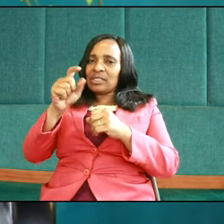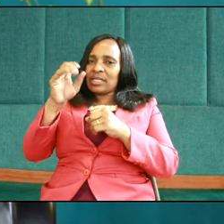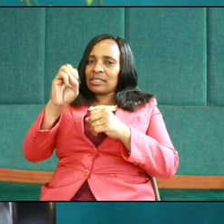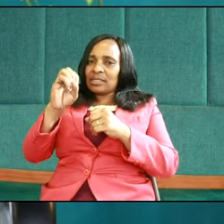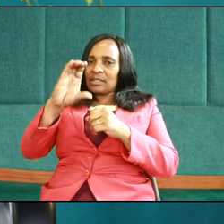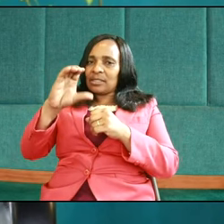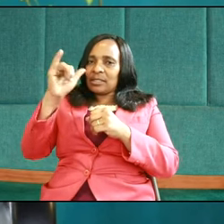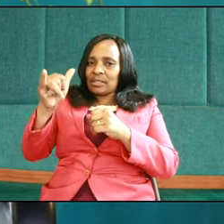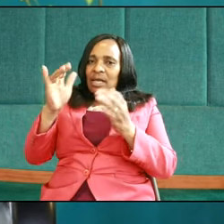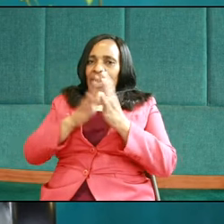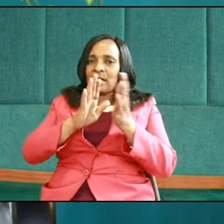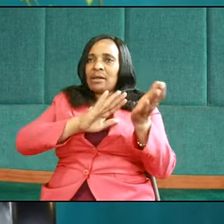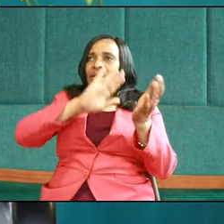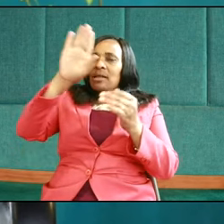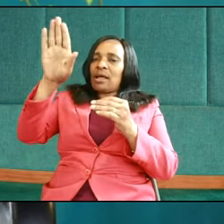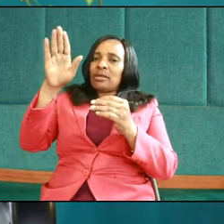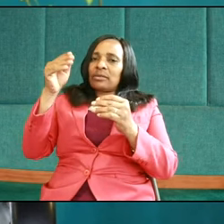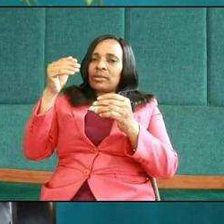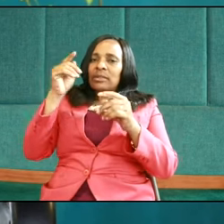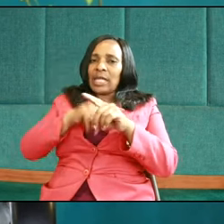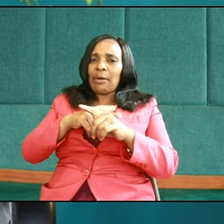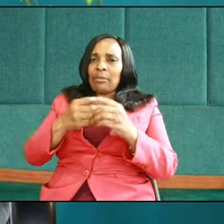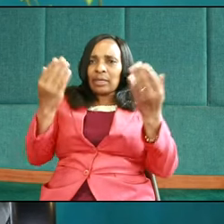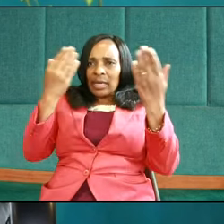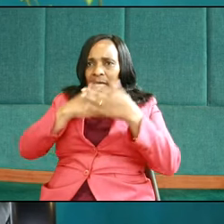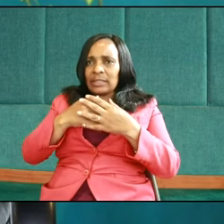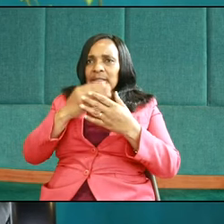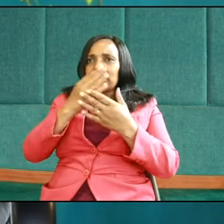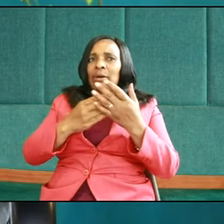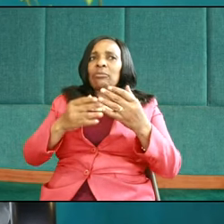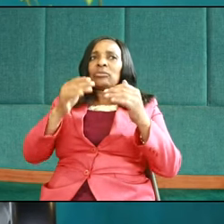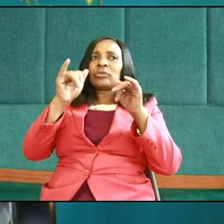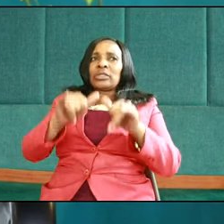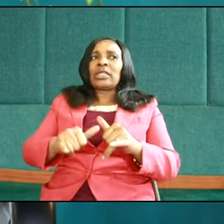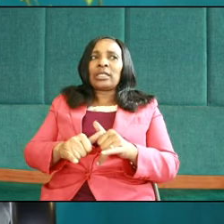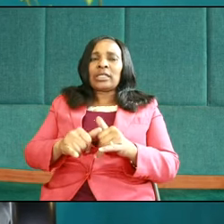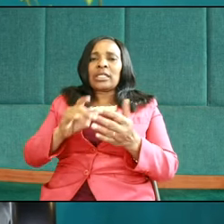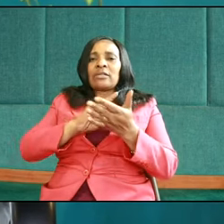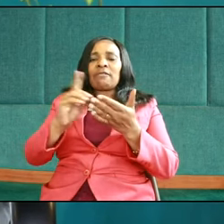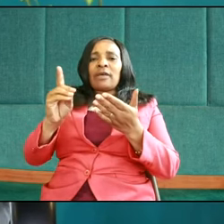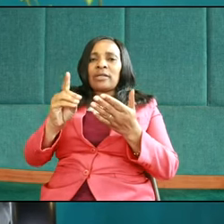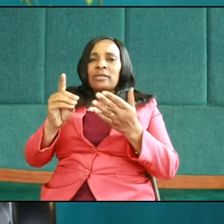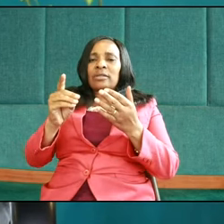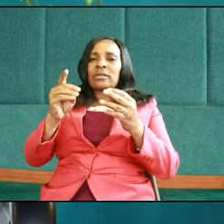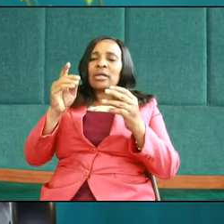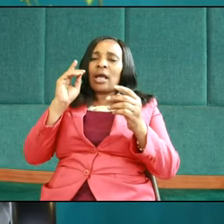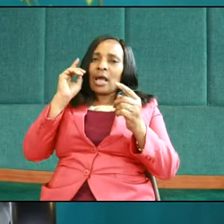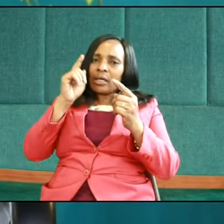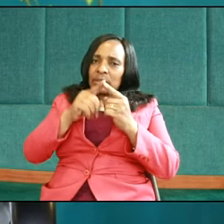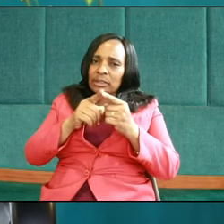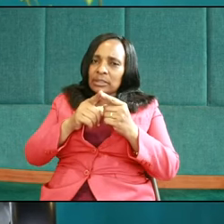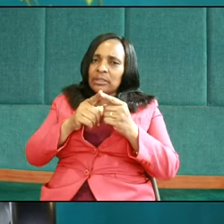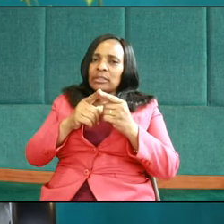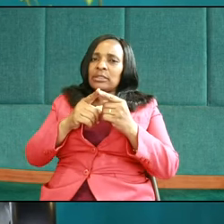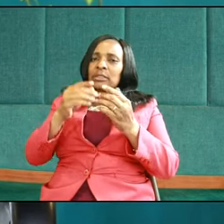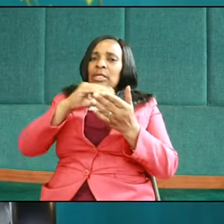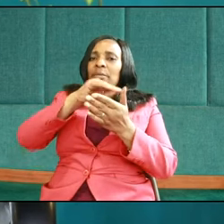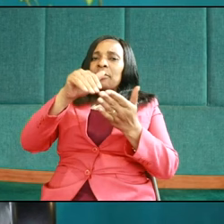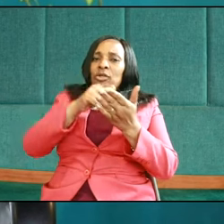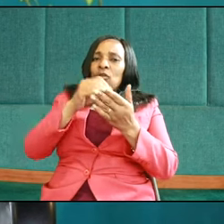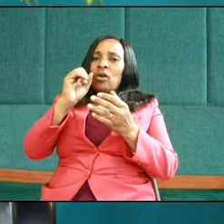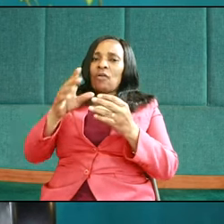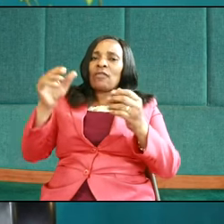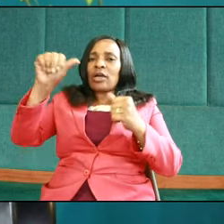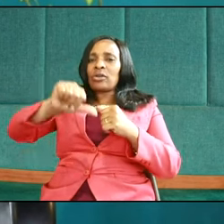him. Even in the darkest hours, some would remain true to their divine ruler, and then and in the midst of idolatry would